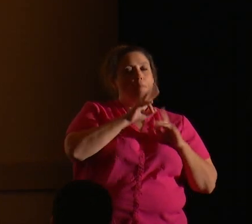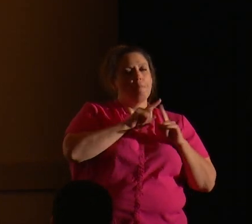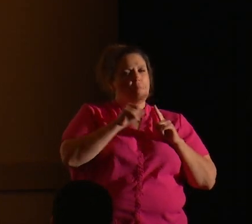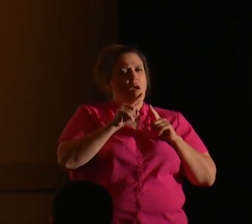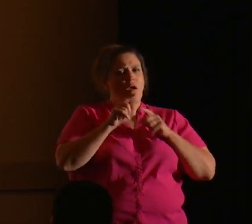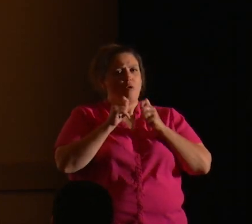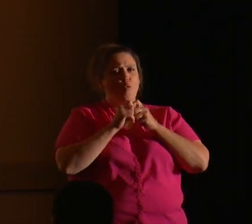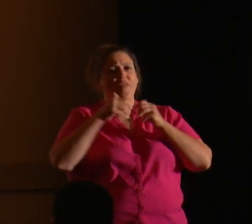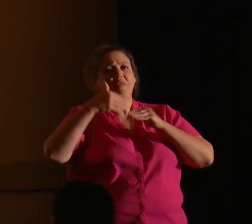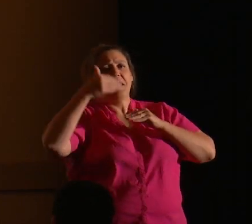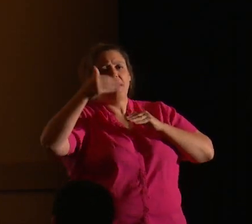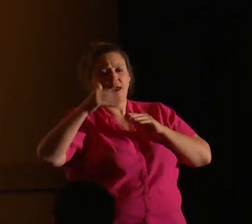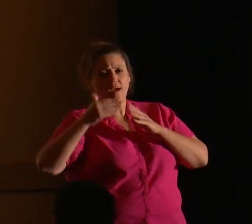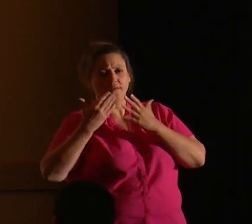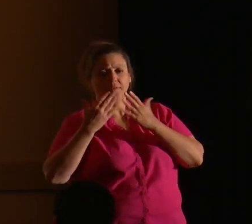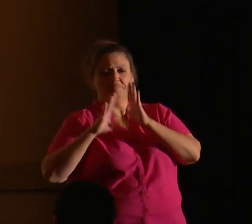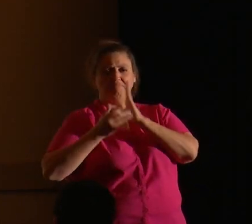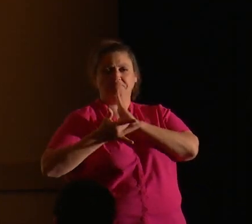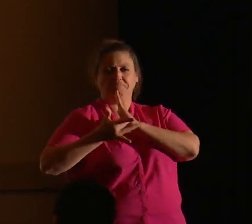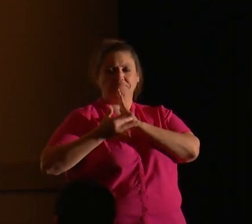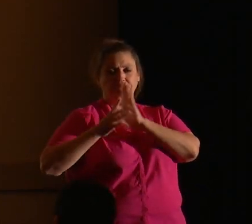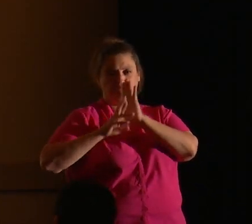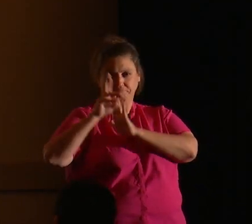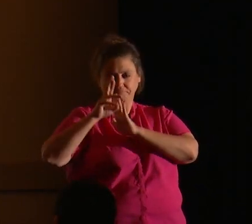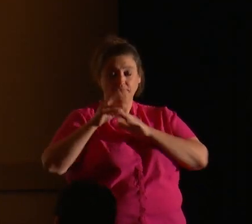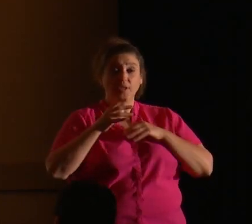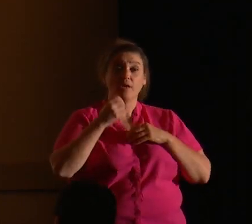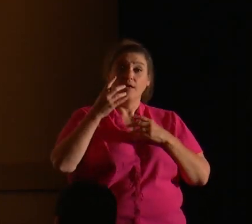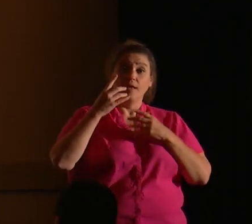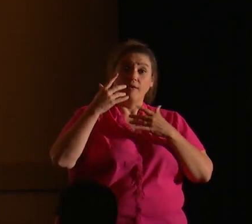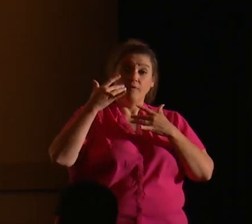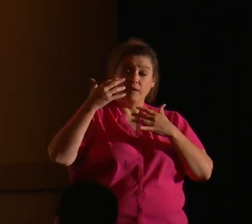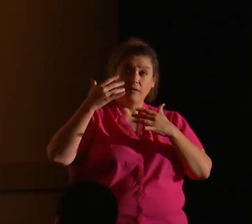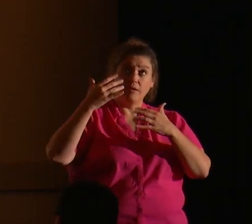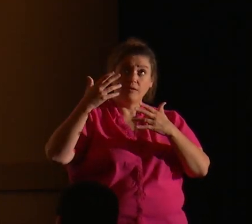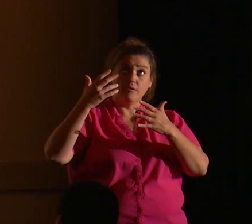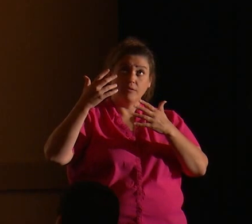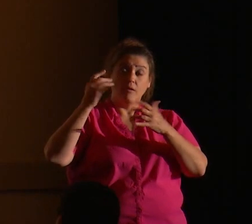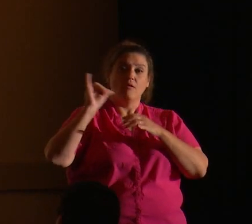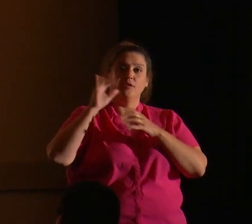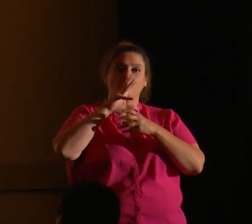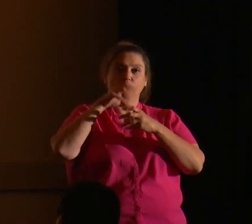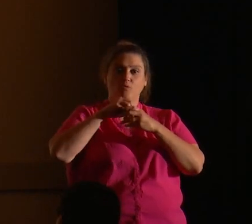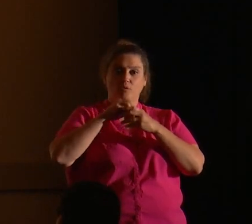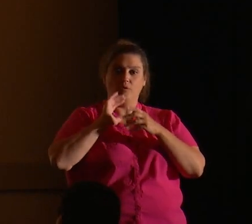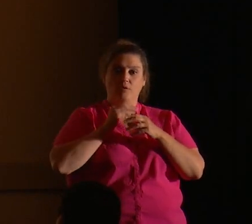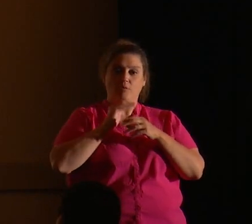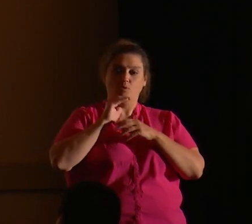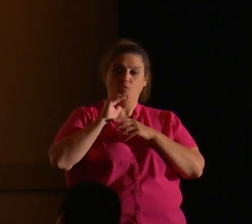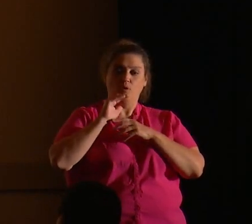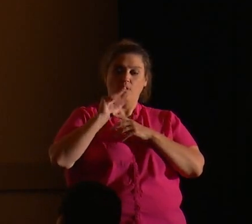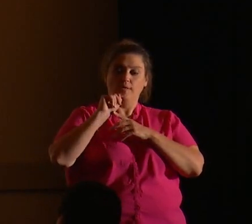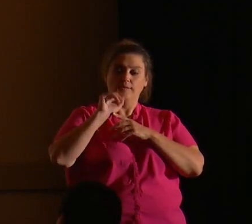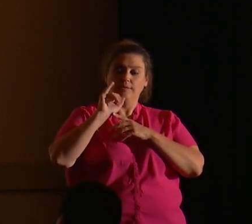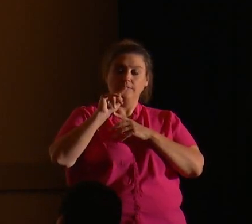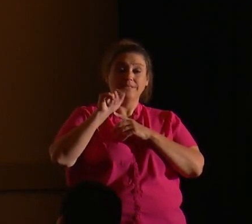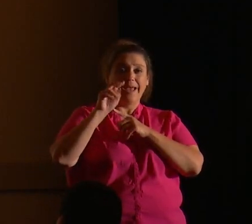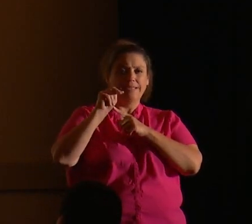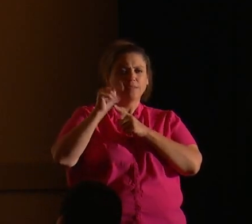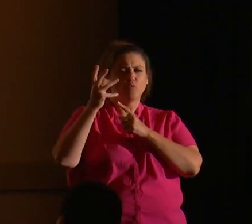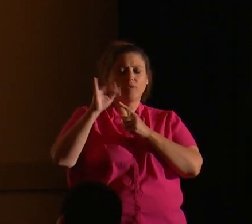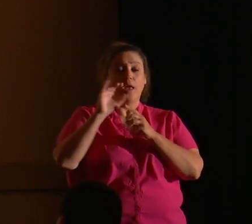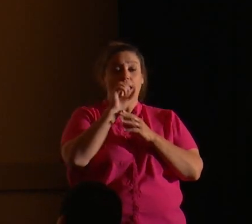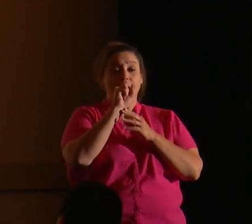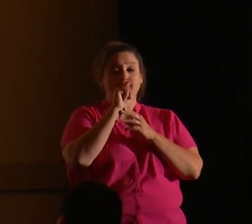that could go out there. And finally in our solar system, there's Titan, the giant moon of Saturn,